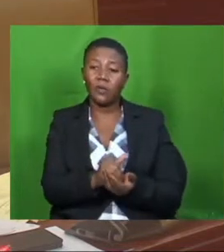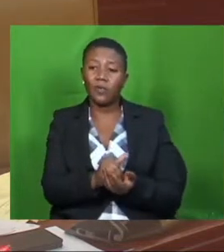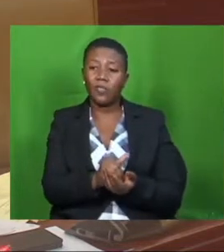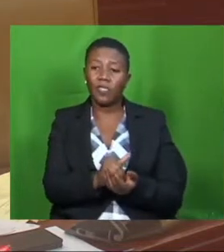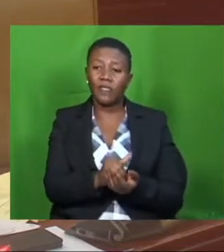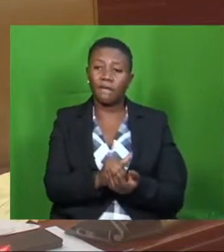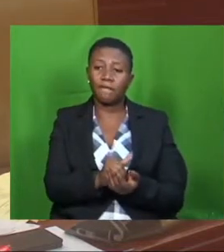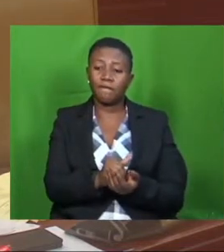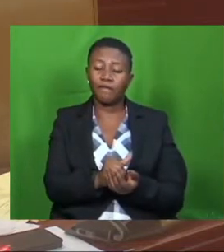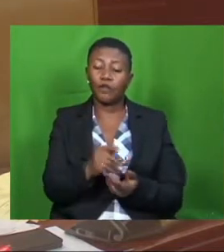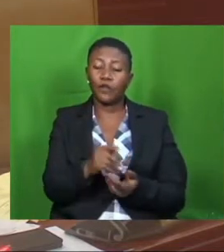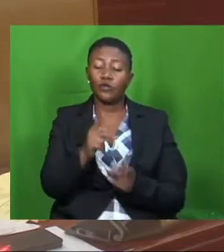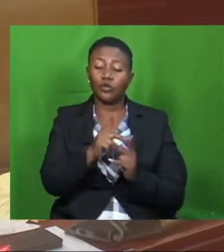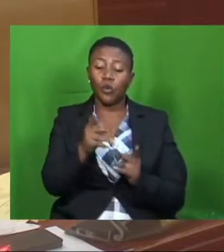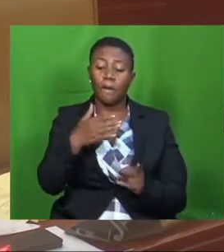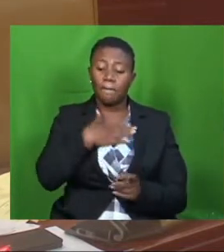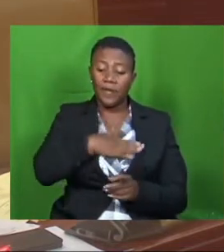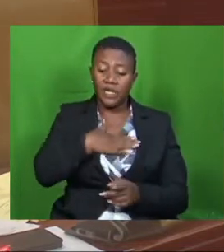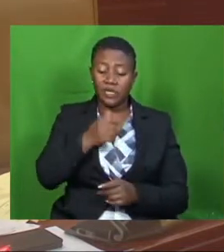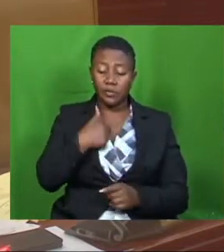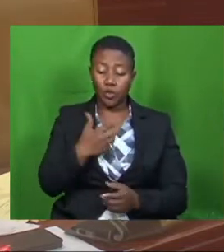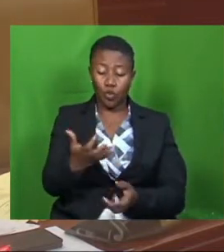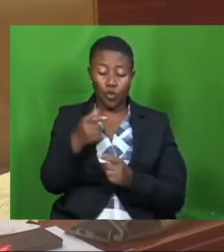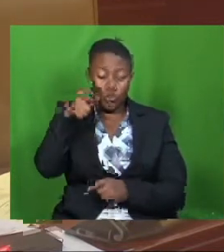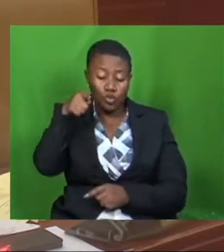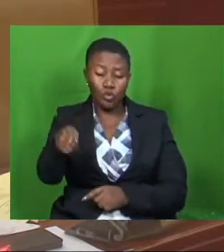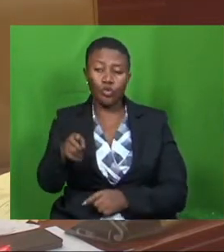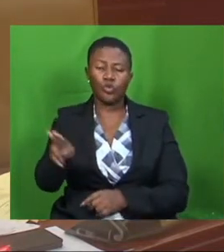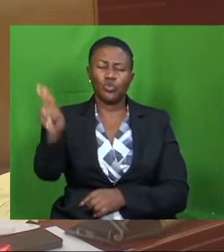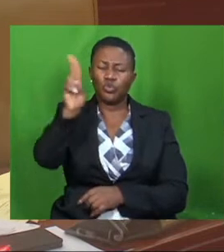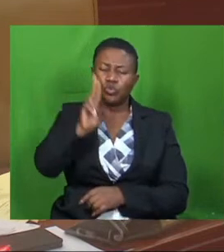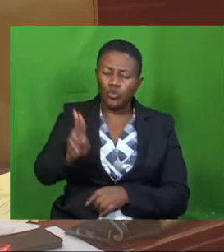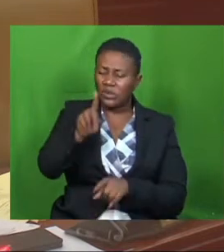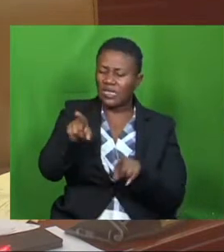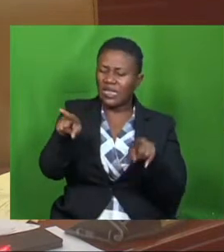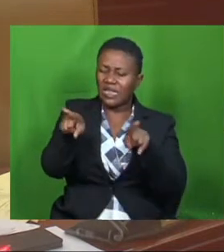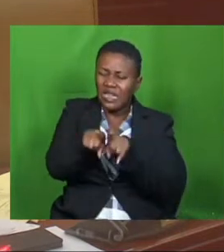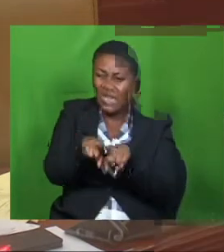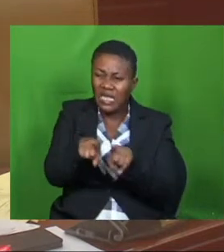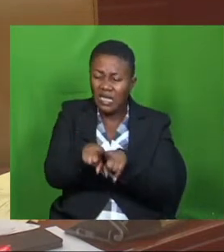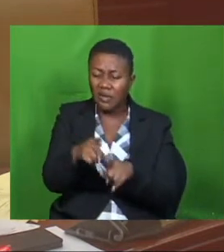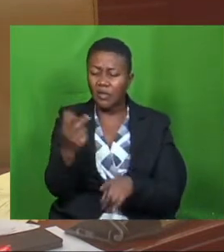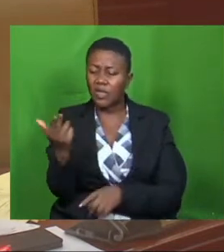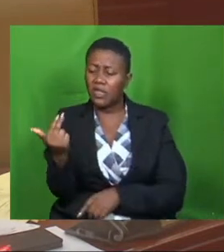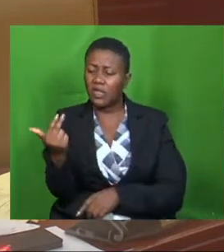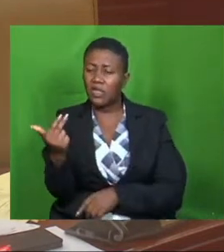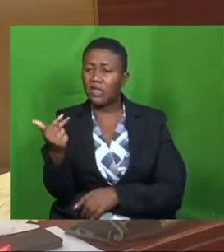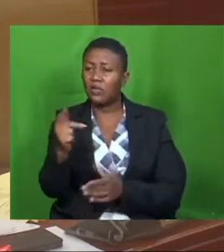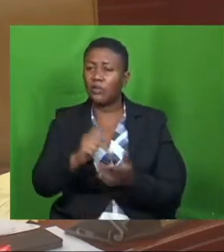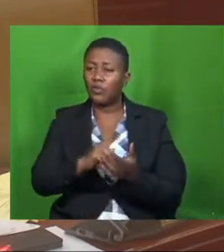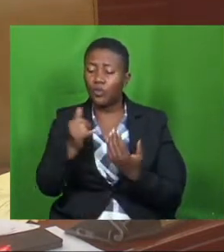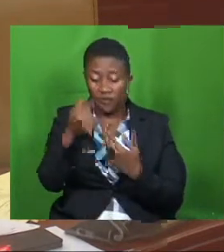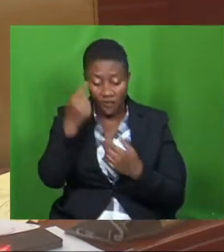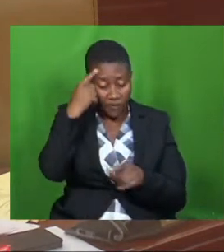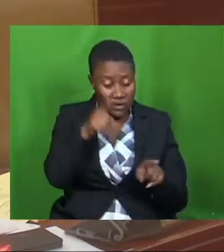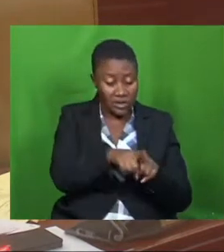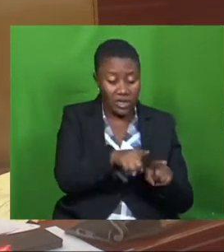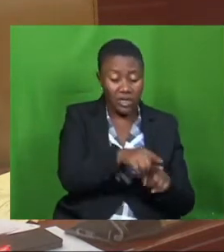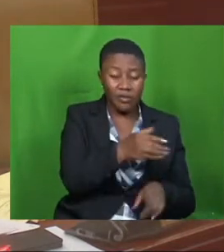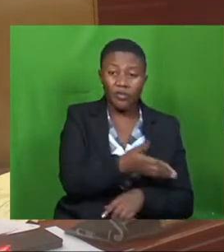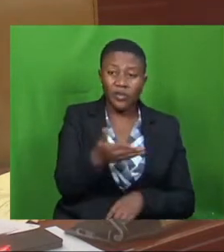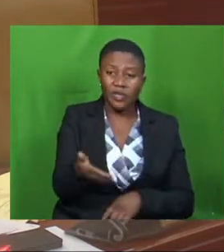on the issue of procurement, if you look at bullet number 3, it talks about awarding contract without due process to